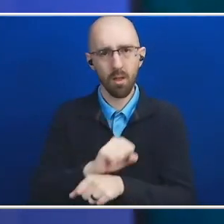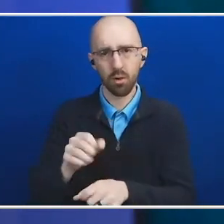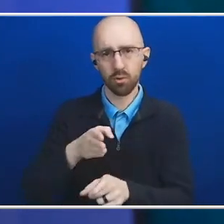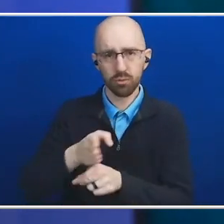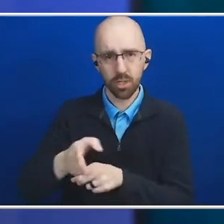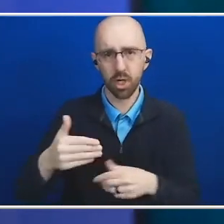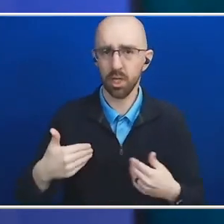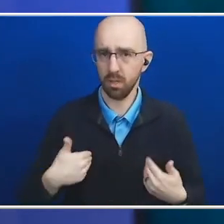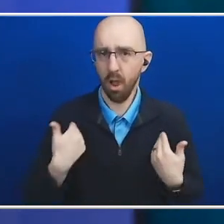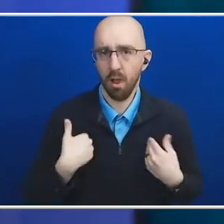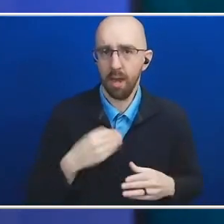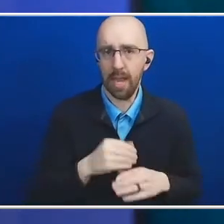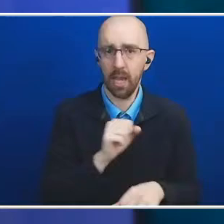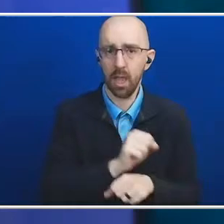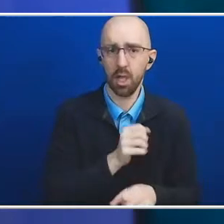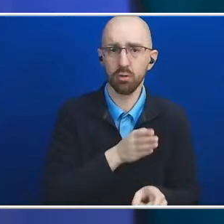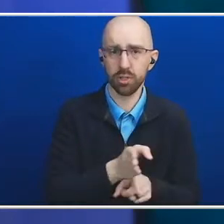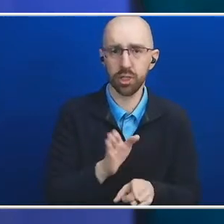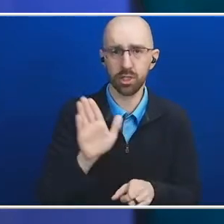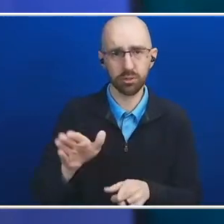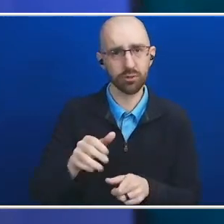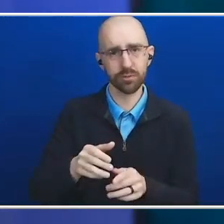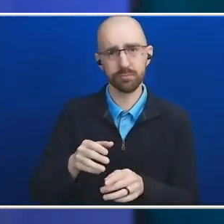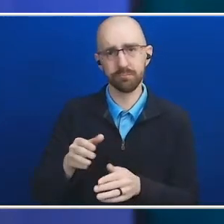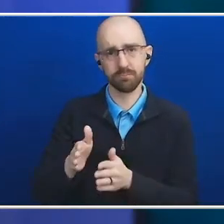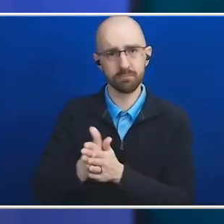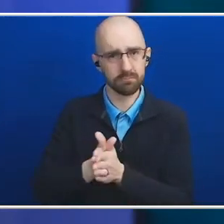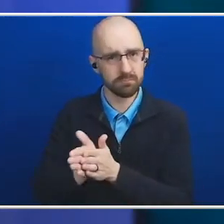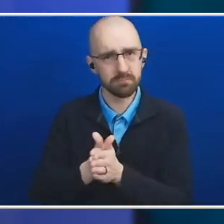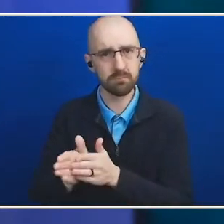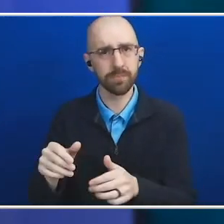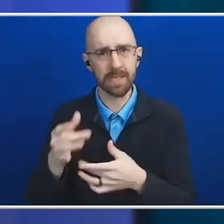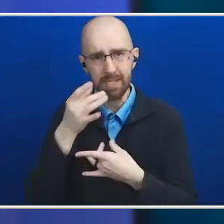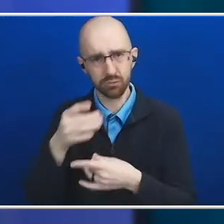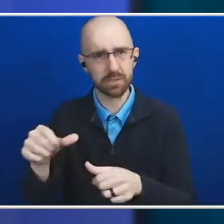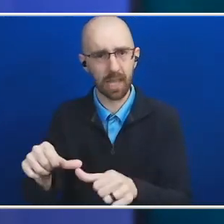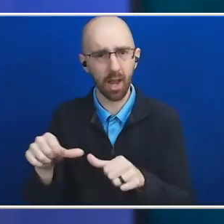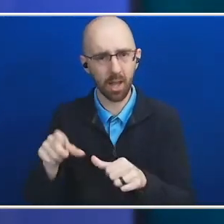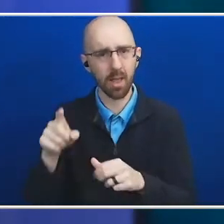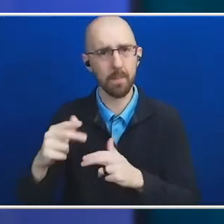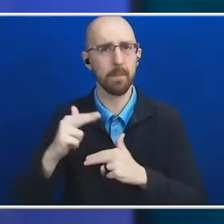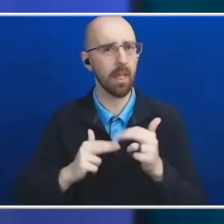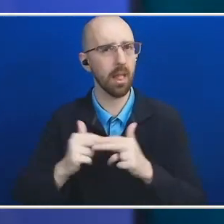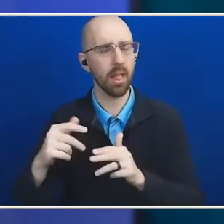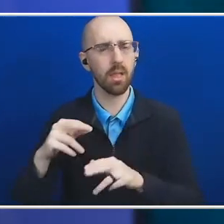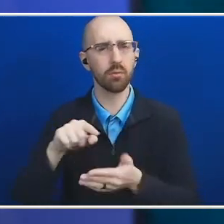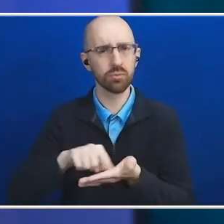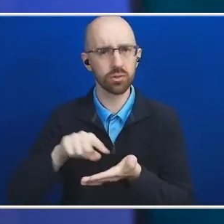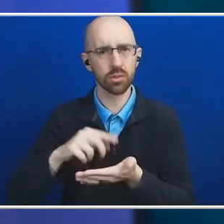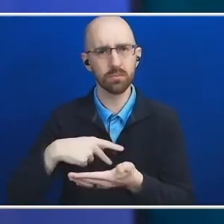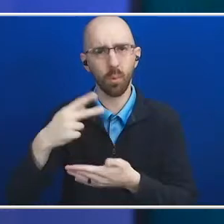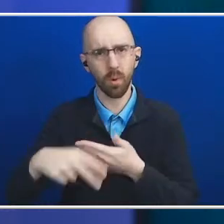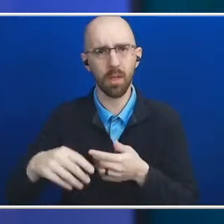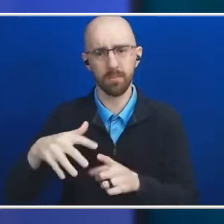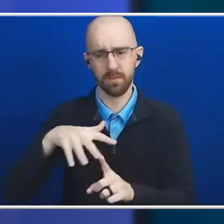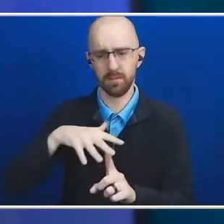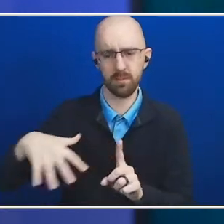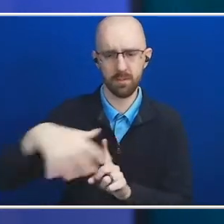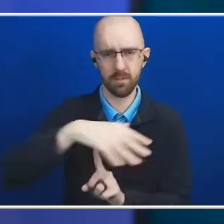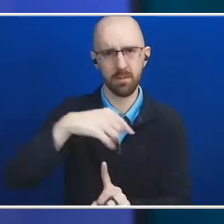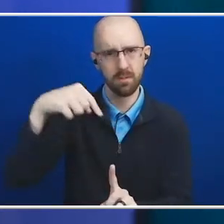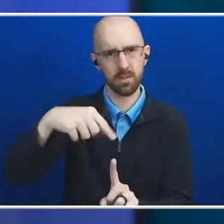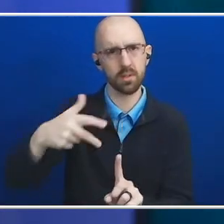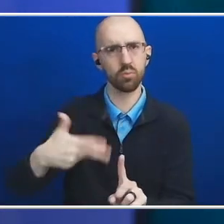is an area of interest, and she has continued to build that research program built around triple negative breast cancer. We are